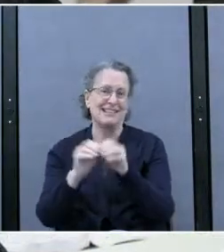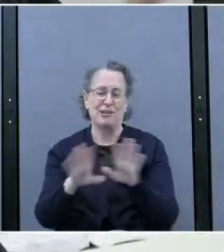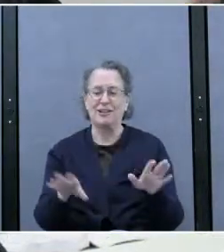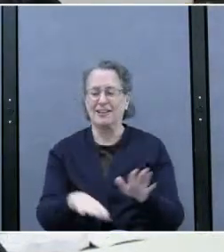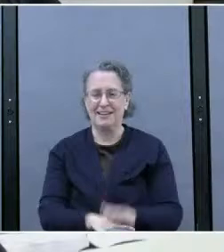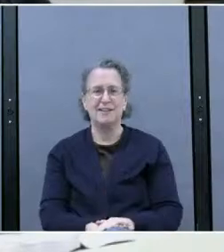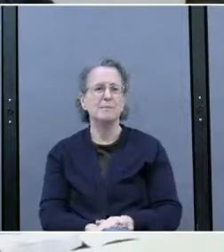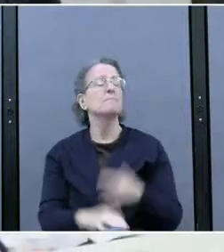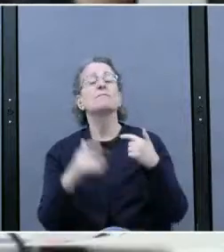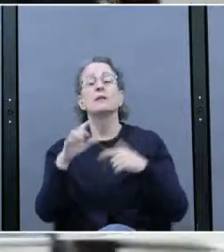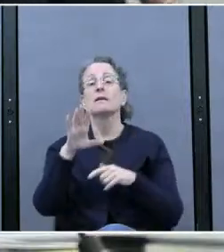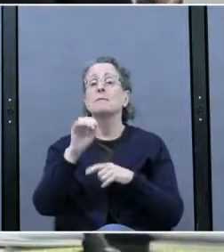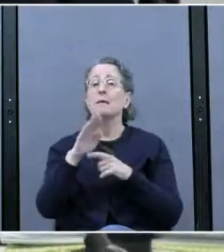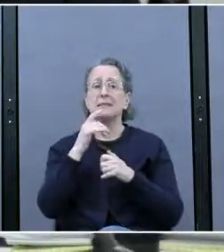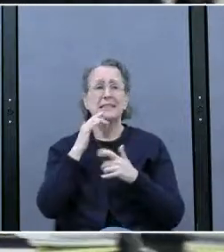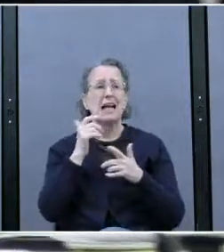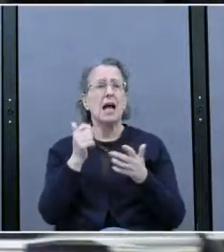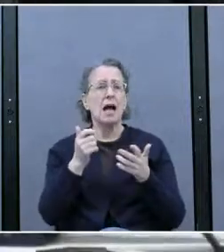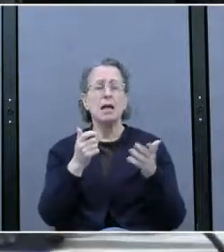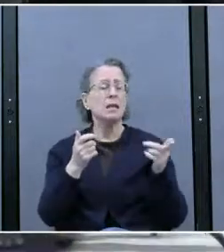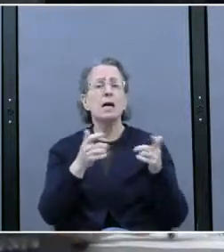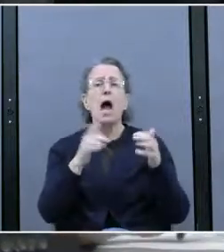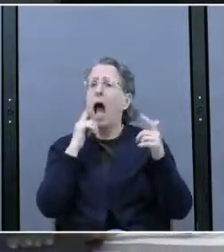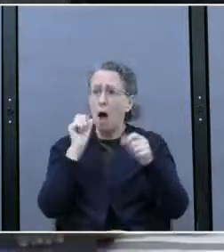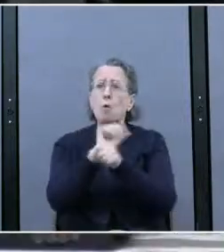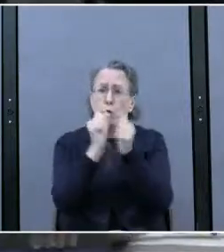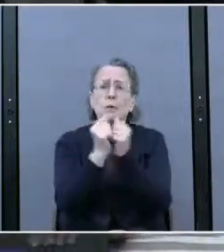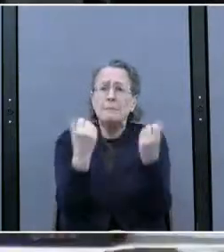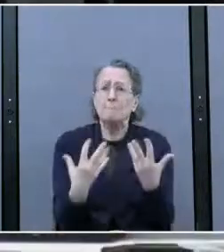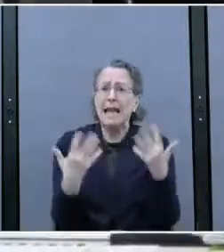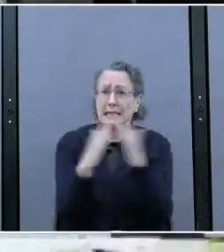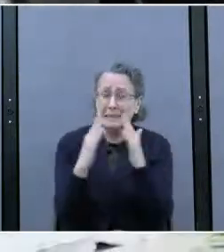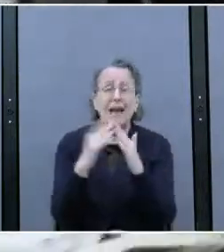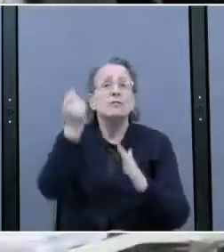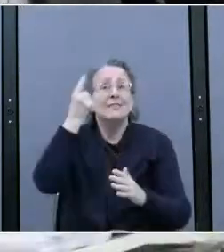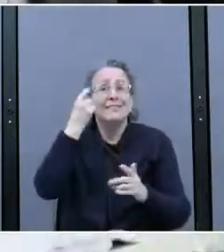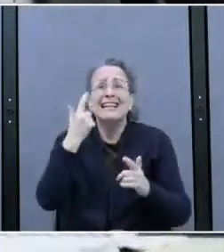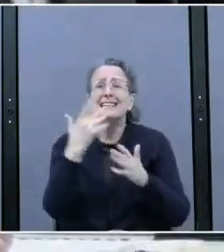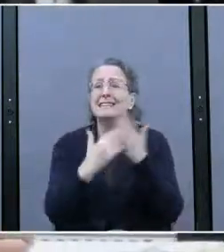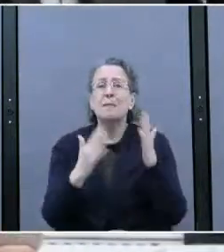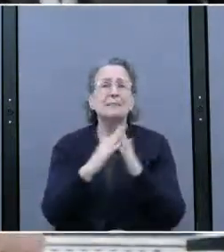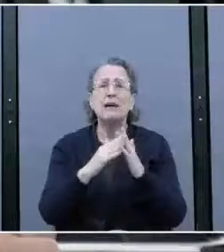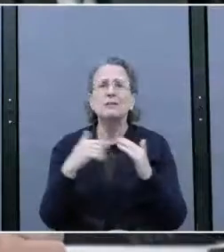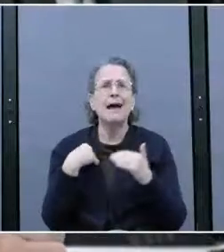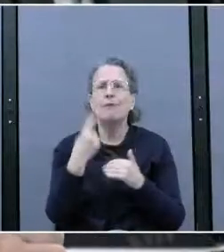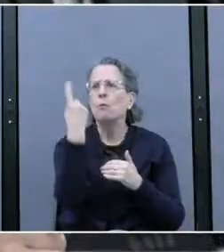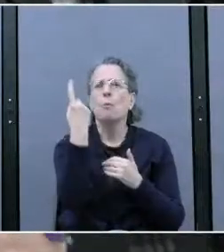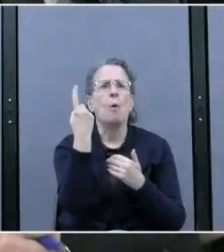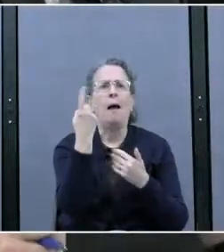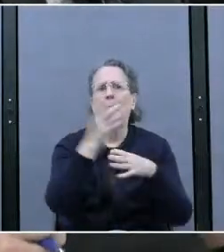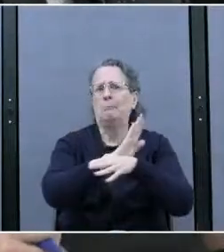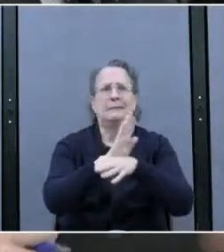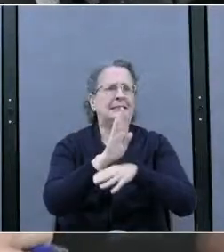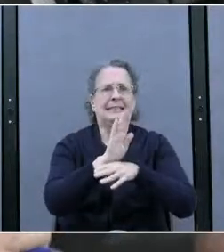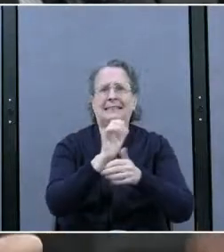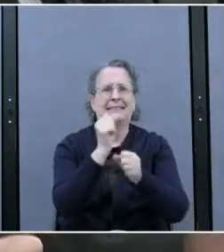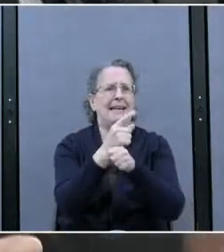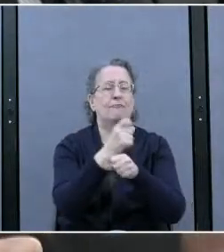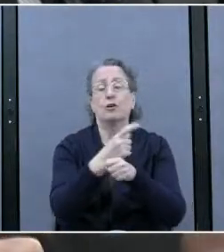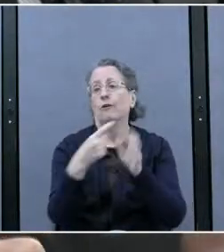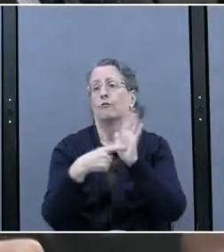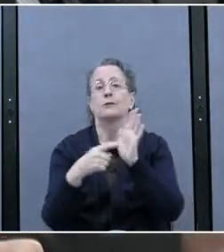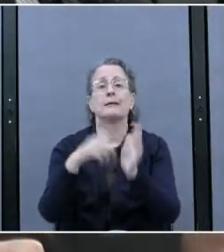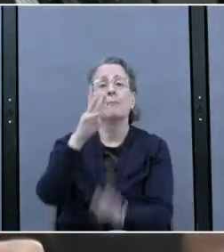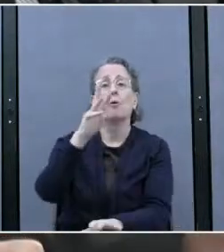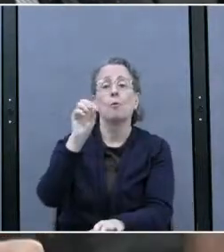have one item per year in very small towns. For instance, the town of Woodford has one